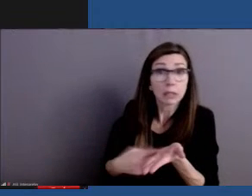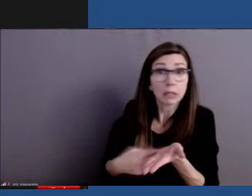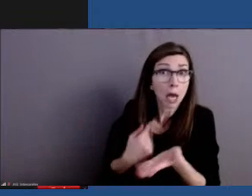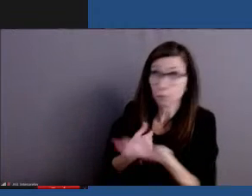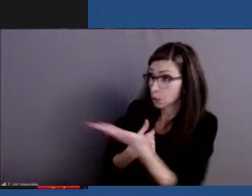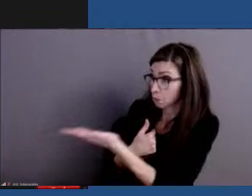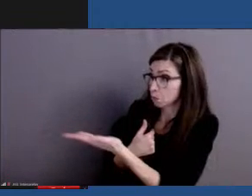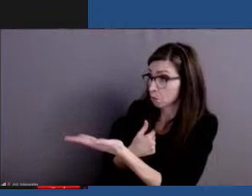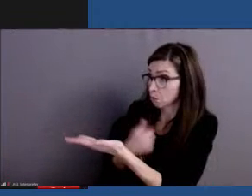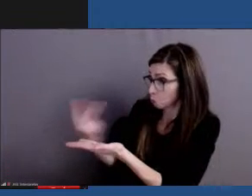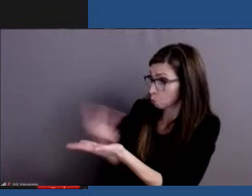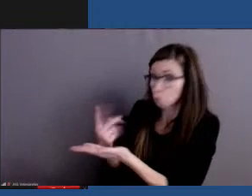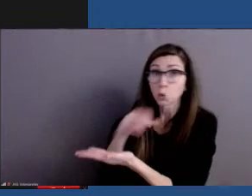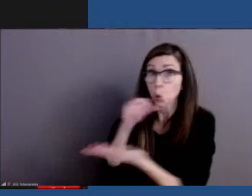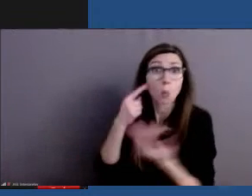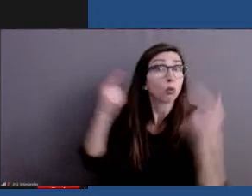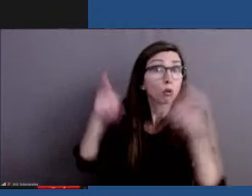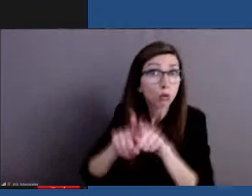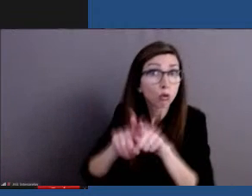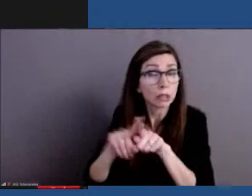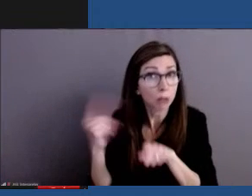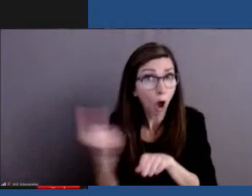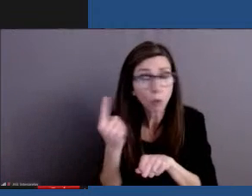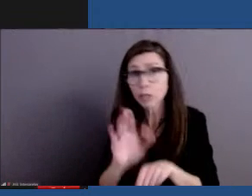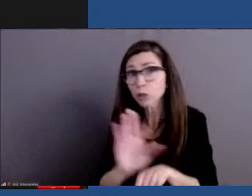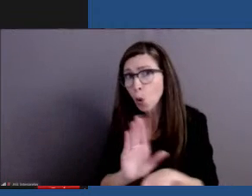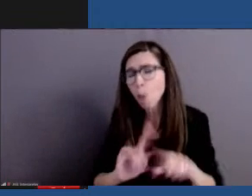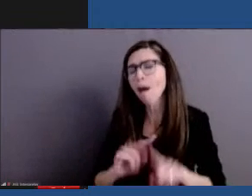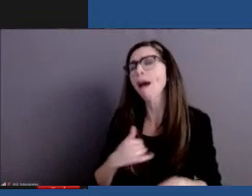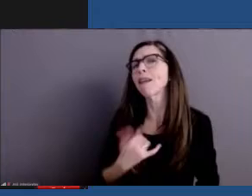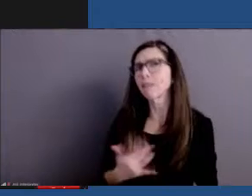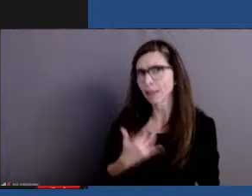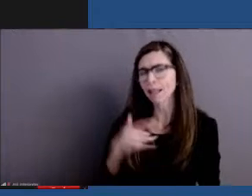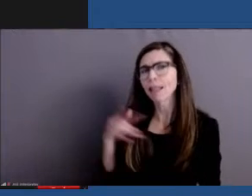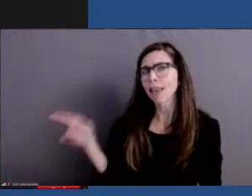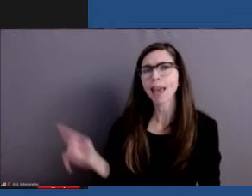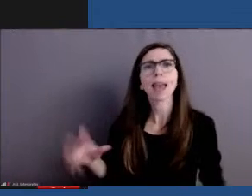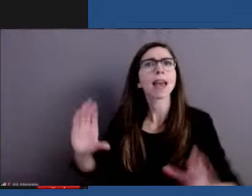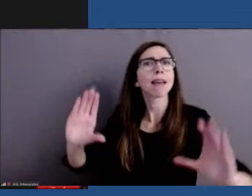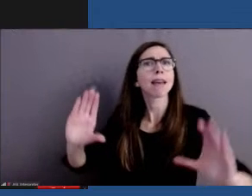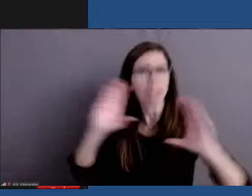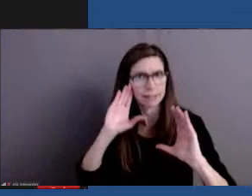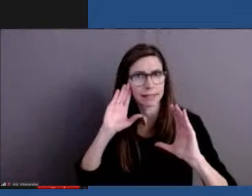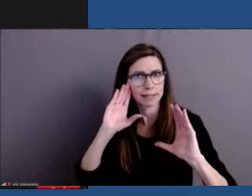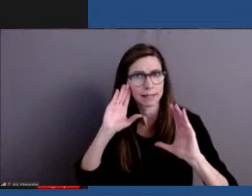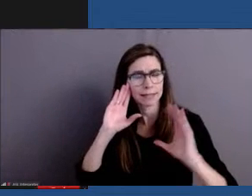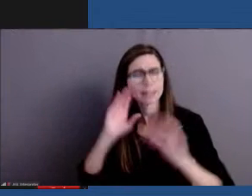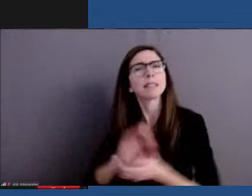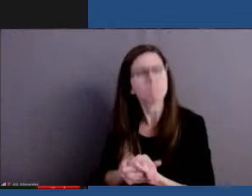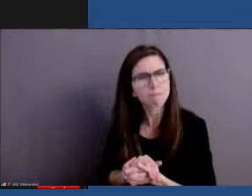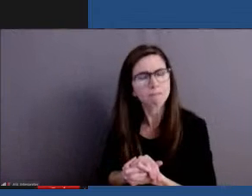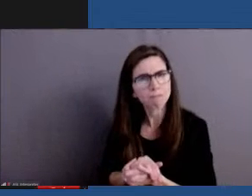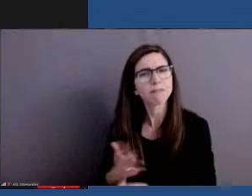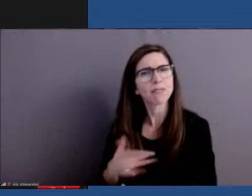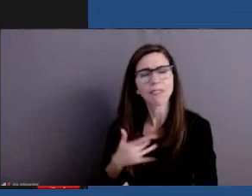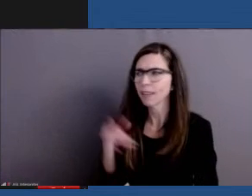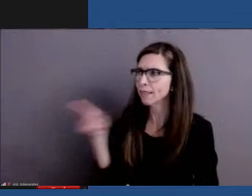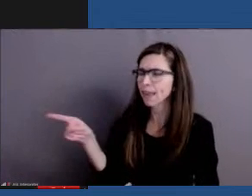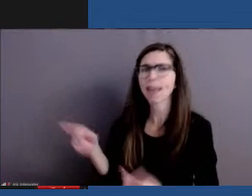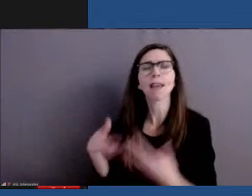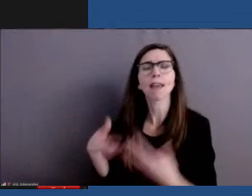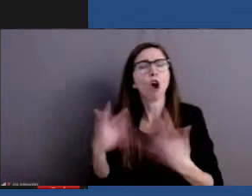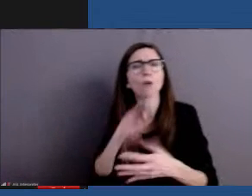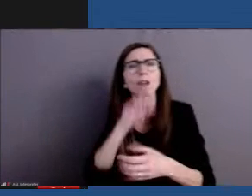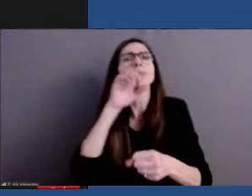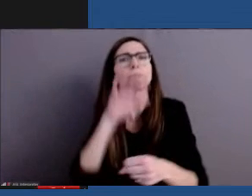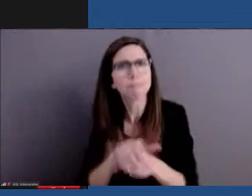that I've dealt with in the city really listen. And there is a real commitment to eliminating